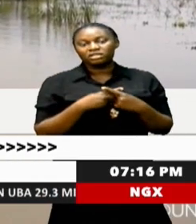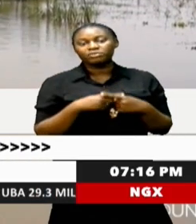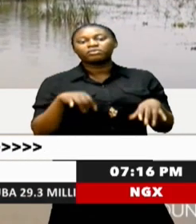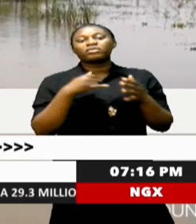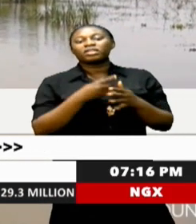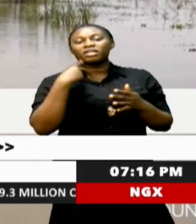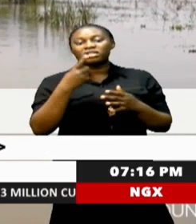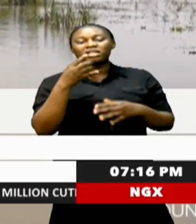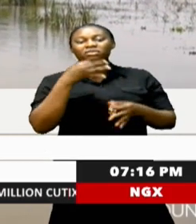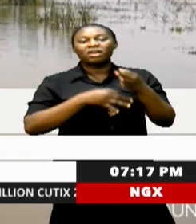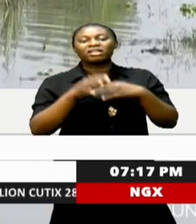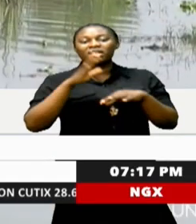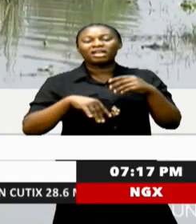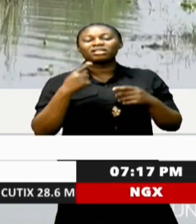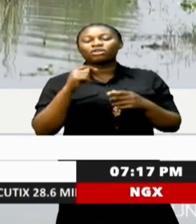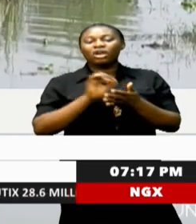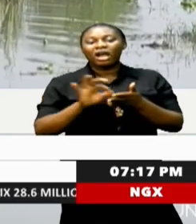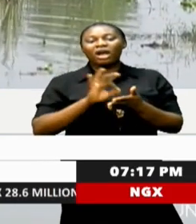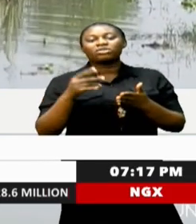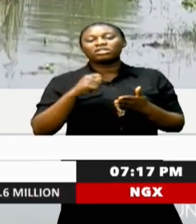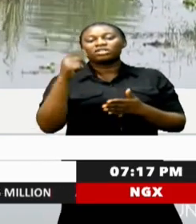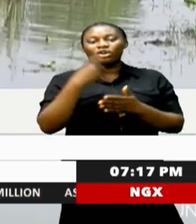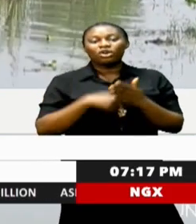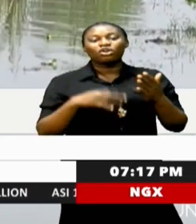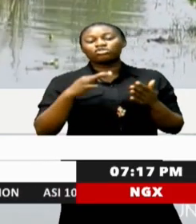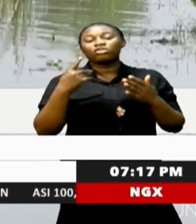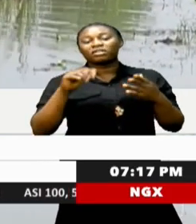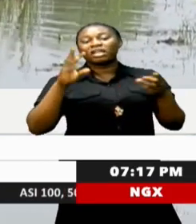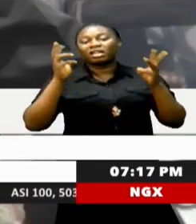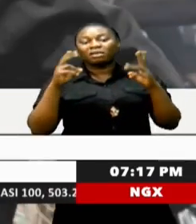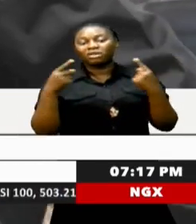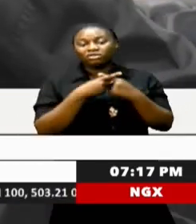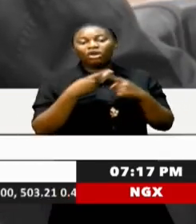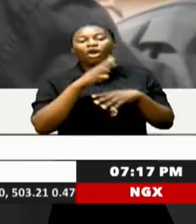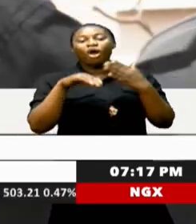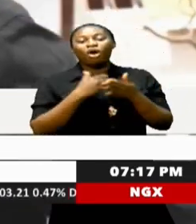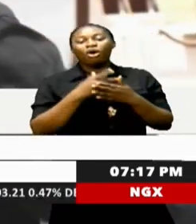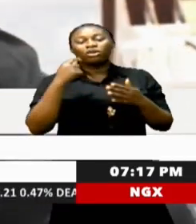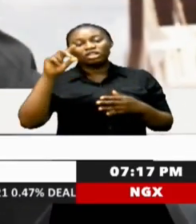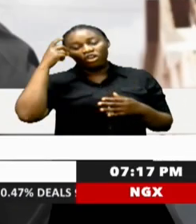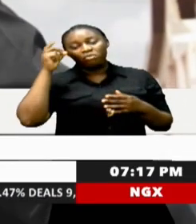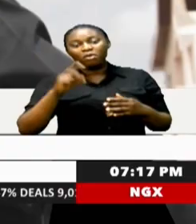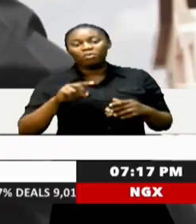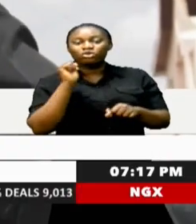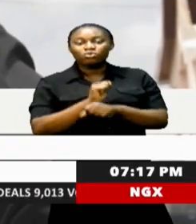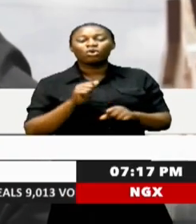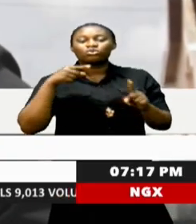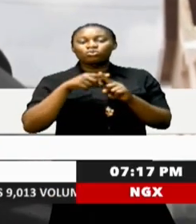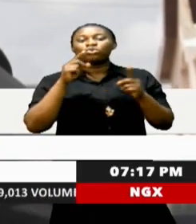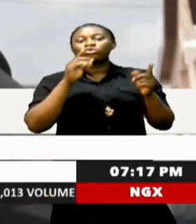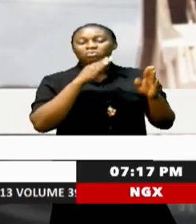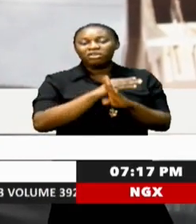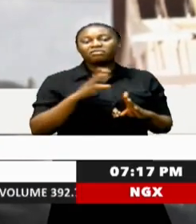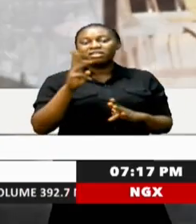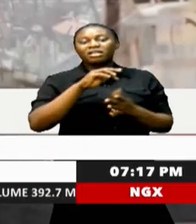Rather than just count the costs of climate carnage, all governments must supercharge efforts to prevent them. This means